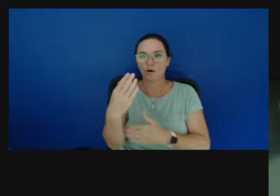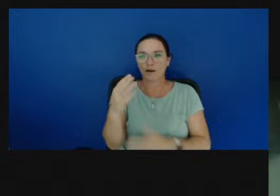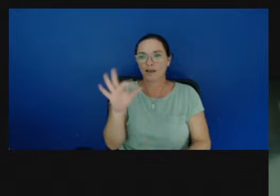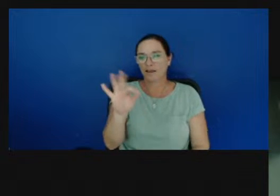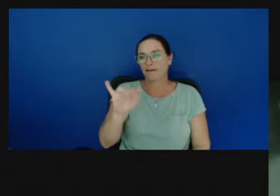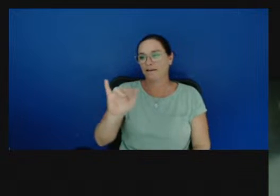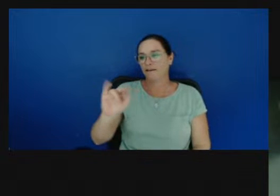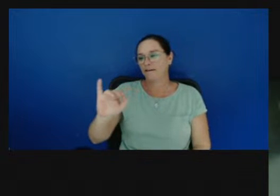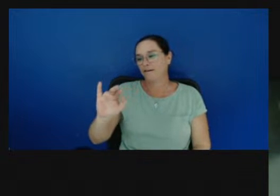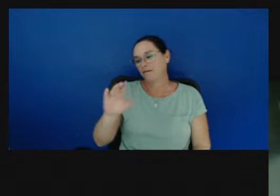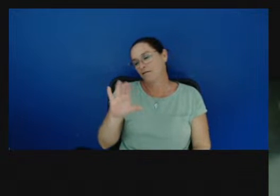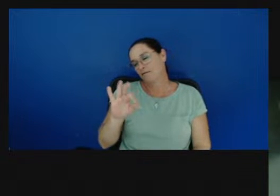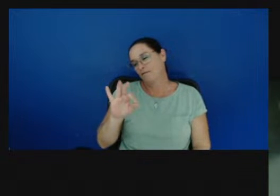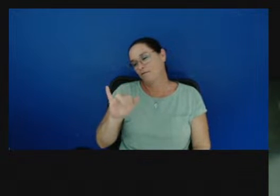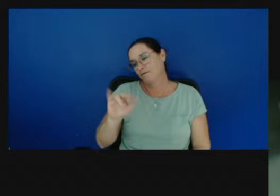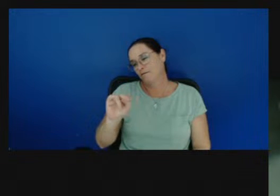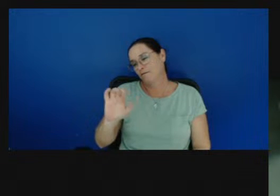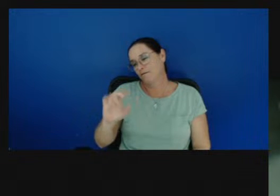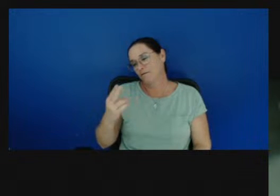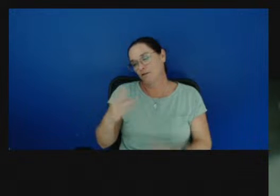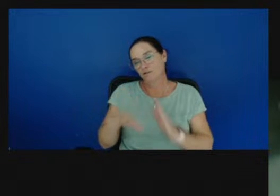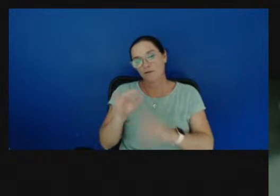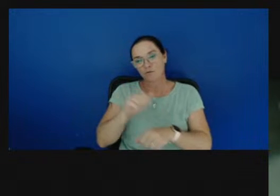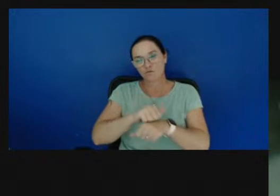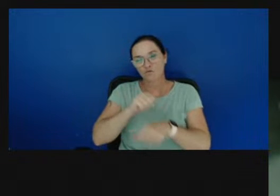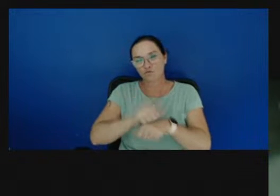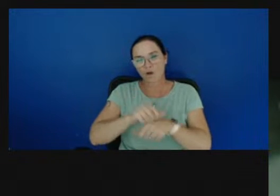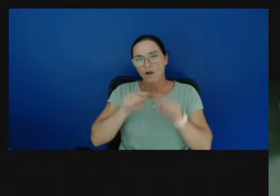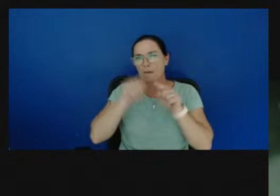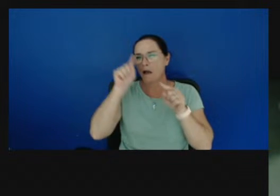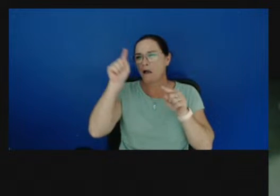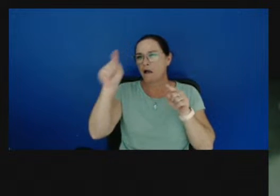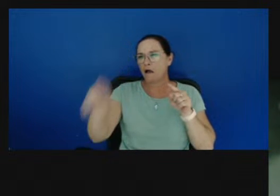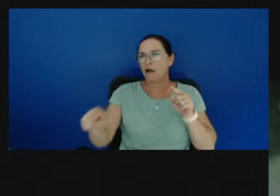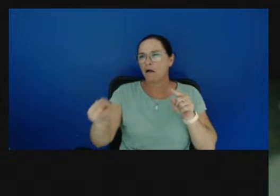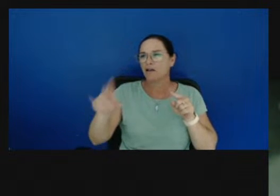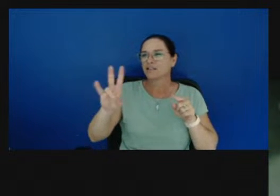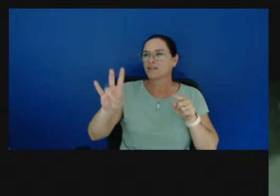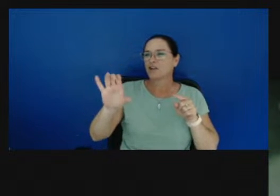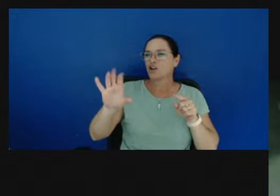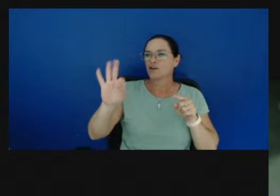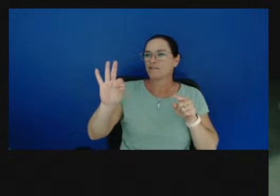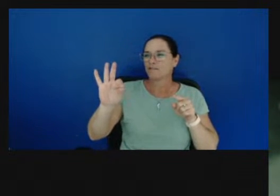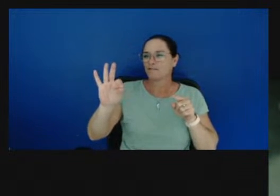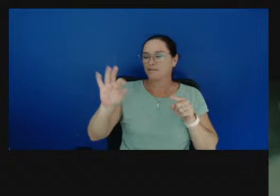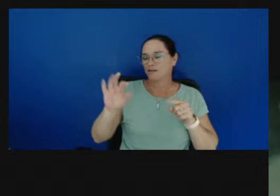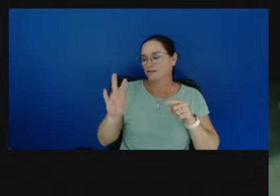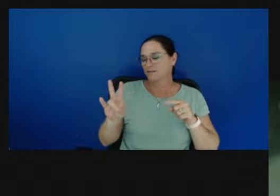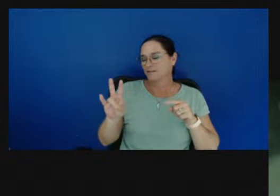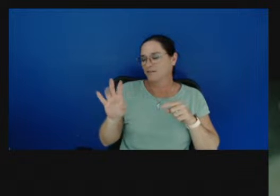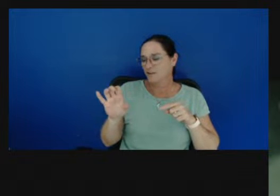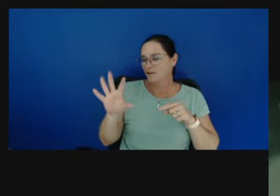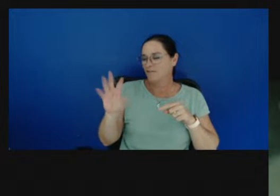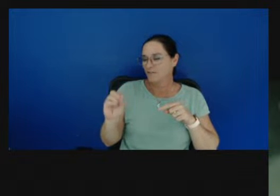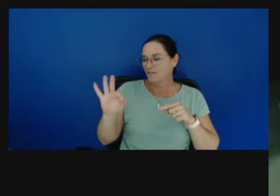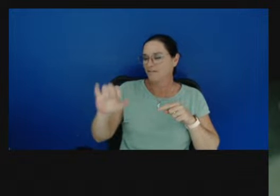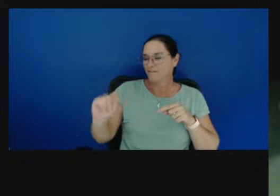to 100 pounds that had been blown 750 feet from the rim of the pit. The Samaria visitors timed their visit